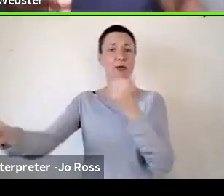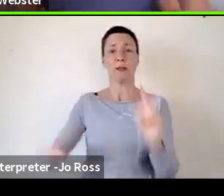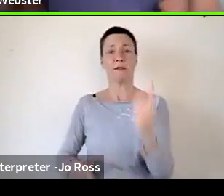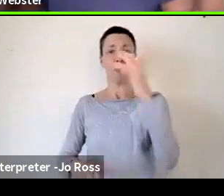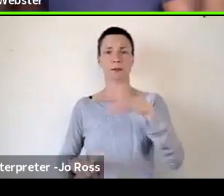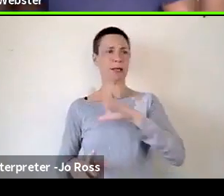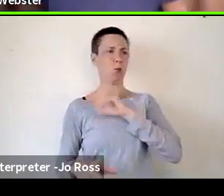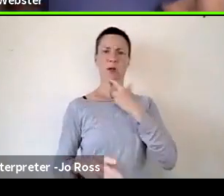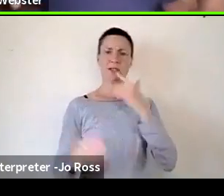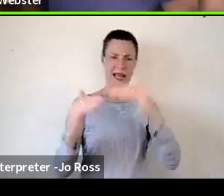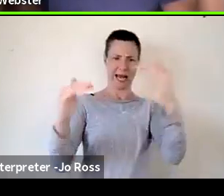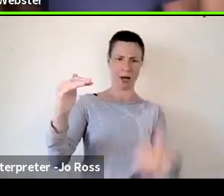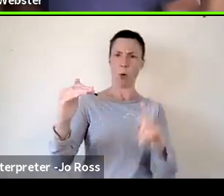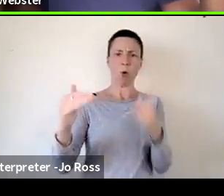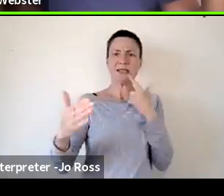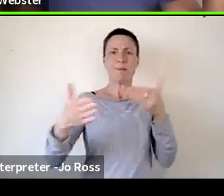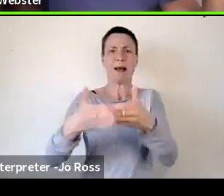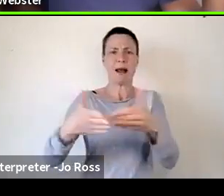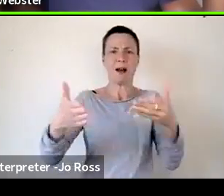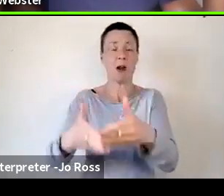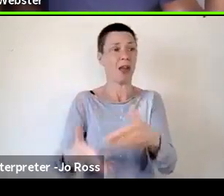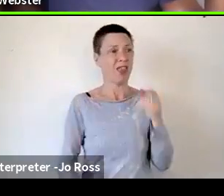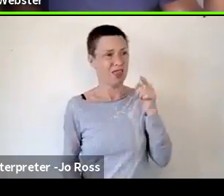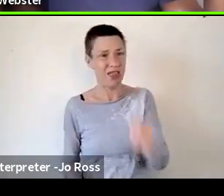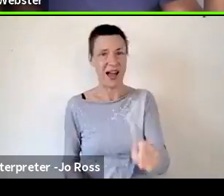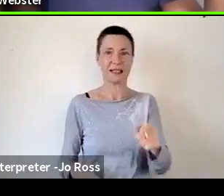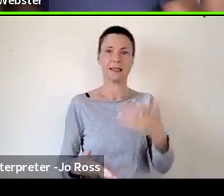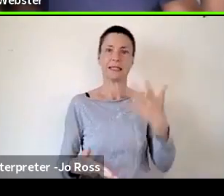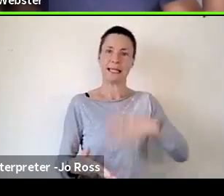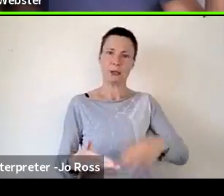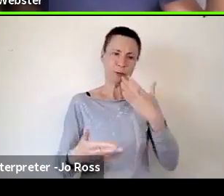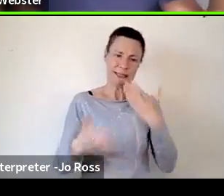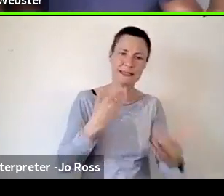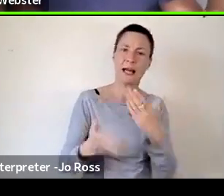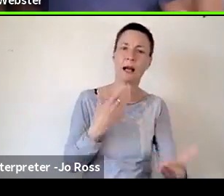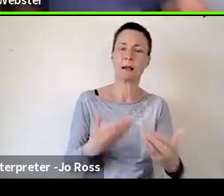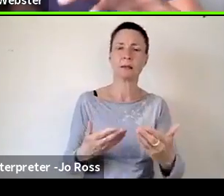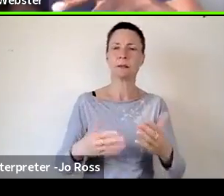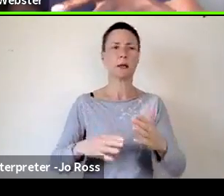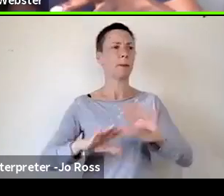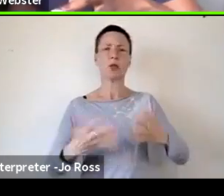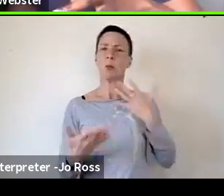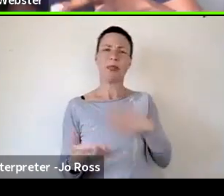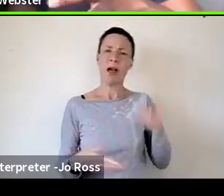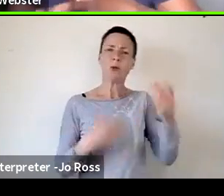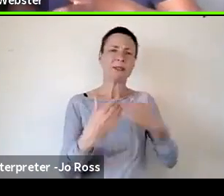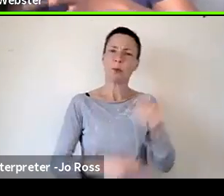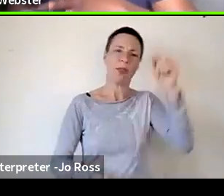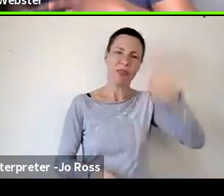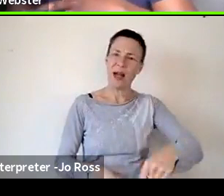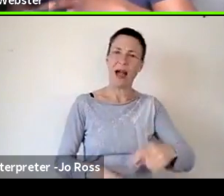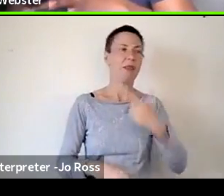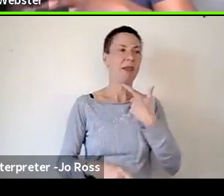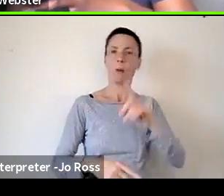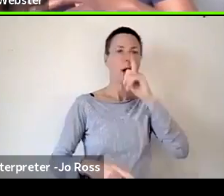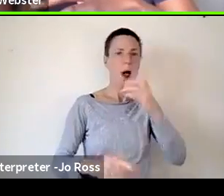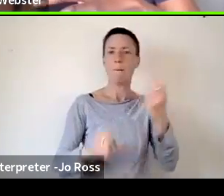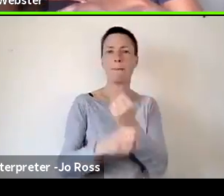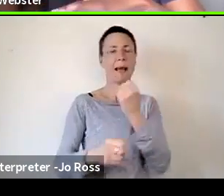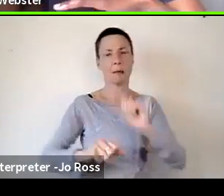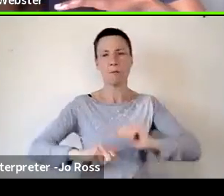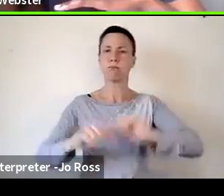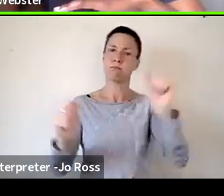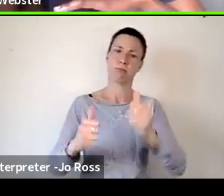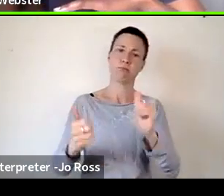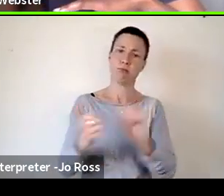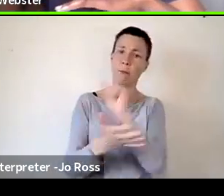know, if you don't look into the reasons behind that and start to tackle that, then it doesn't feel like we're going to make any meaningful change to get where we need to be. And at the